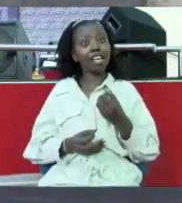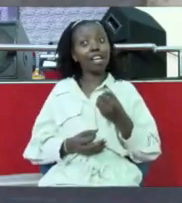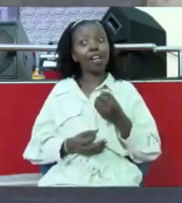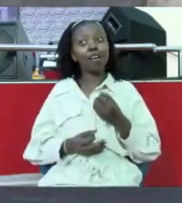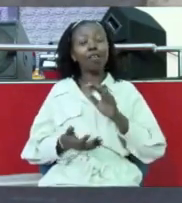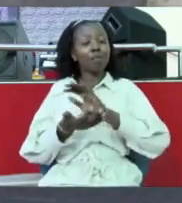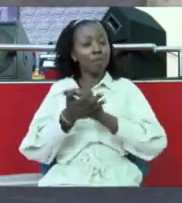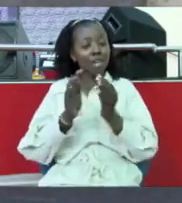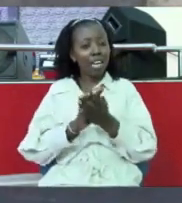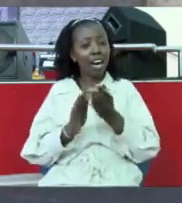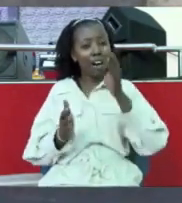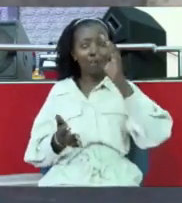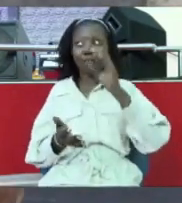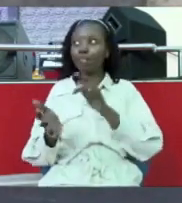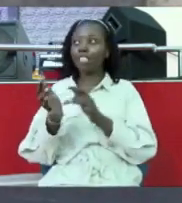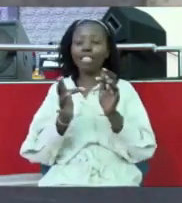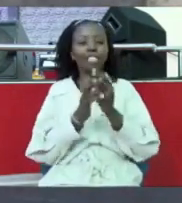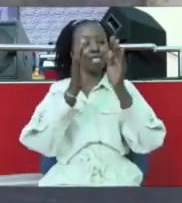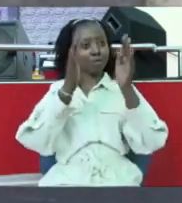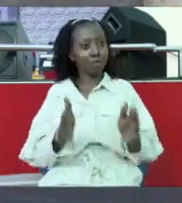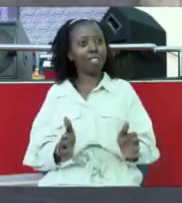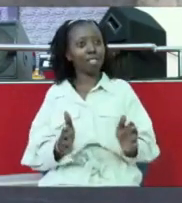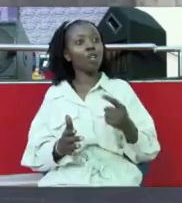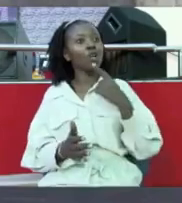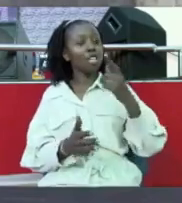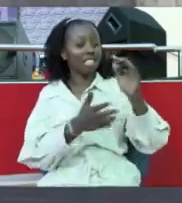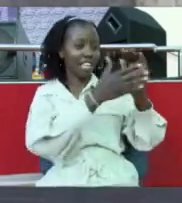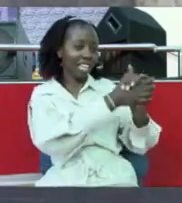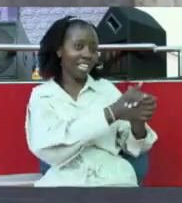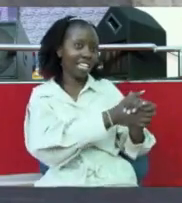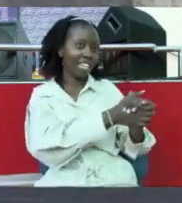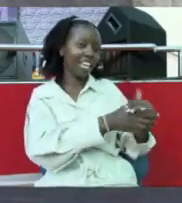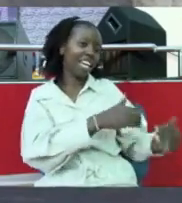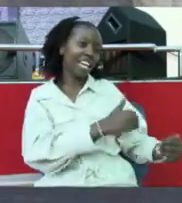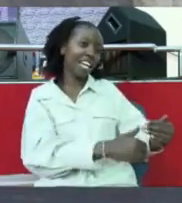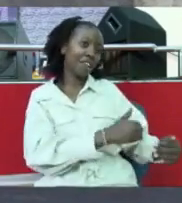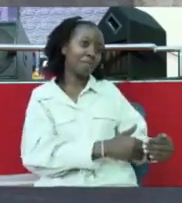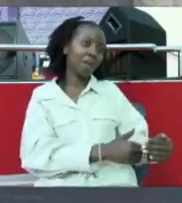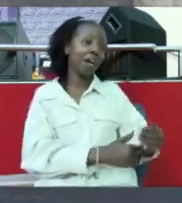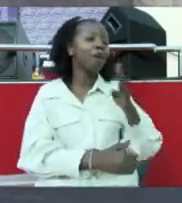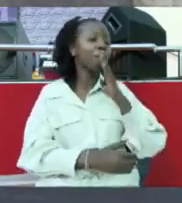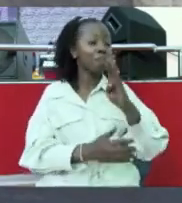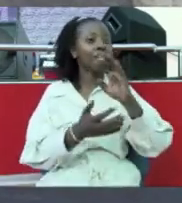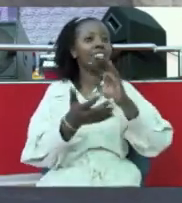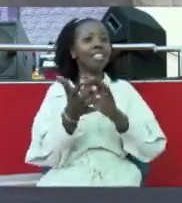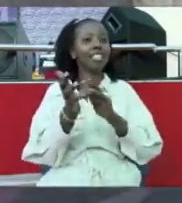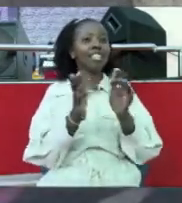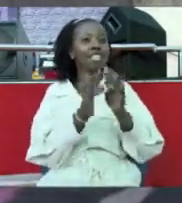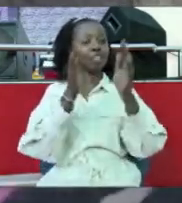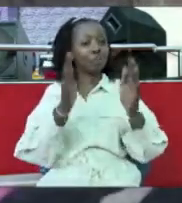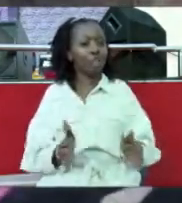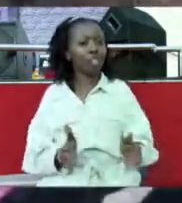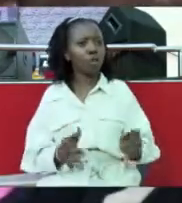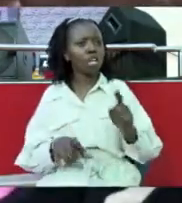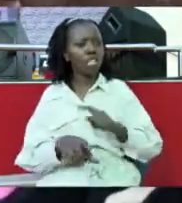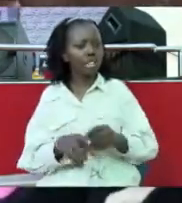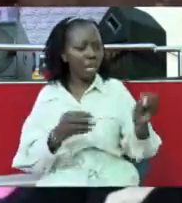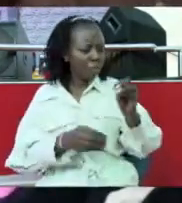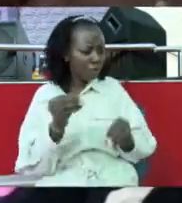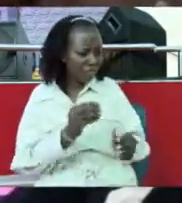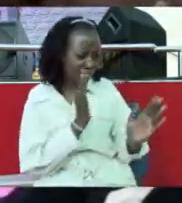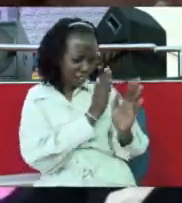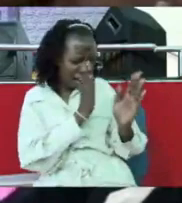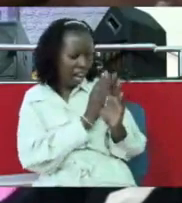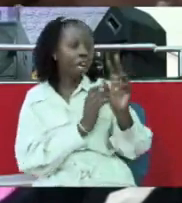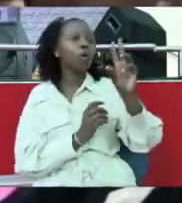kanisani. Become a salimia Christian jirani yako kuwa Mkristo kanisani. Be a Christian in church. Ukitoa usifiche. When you give, don't hide.